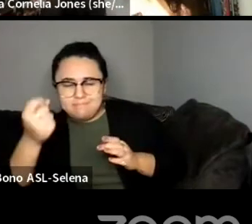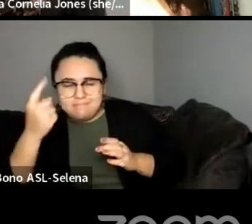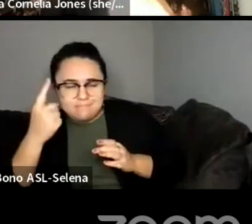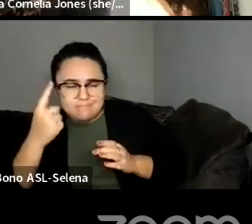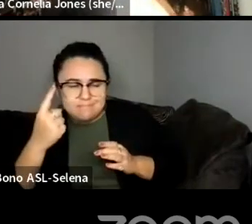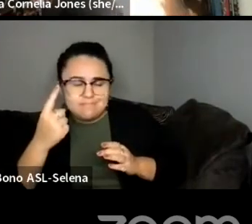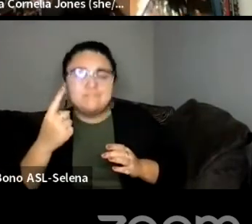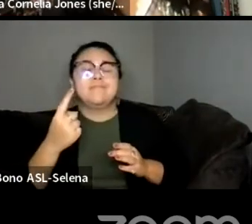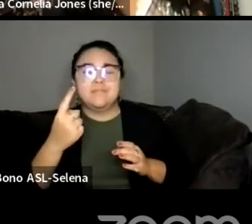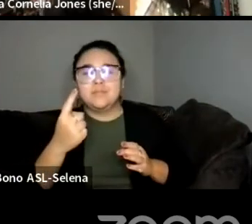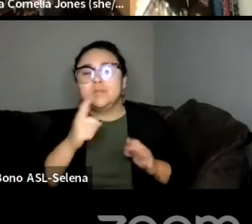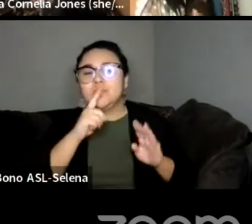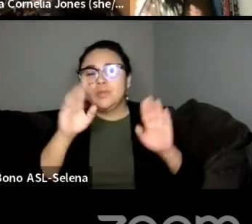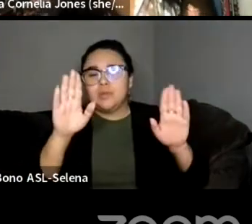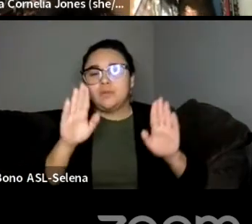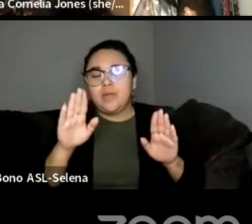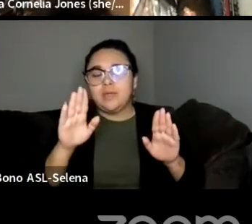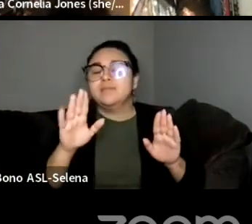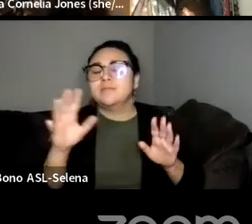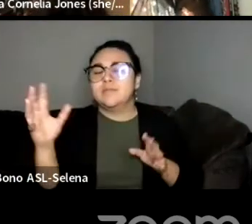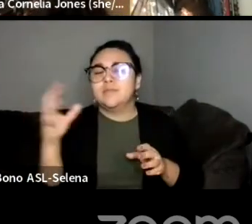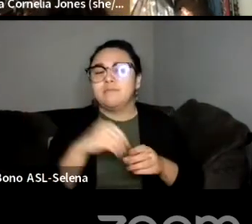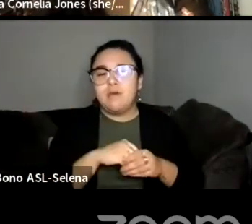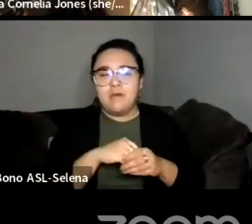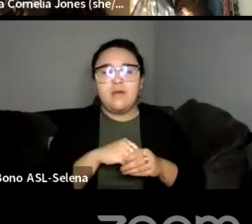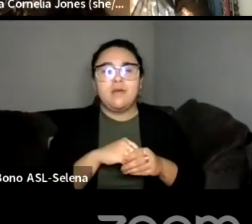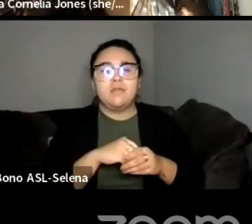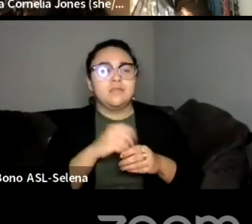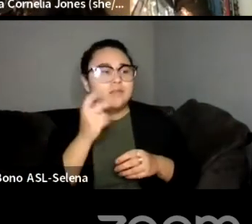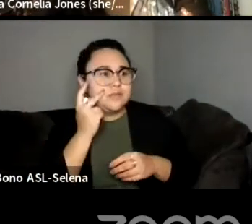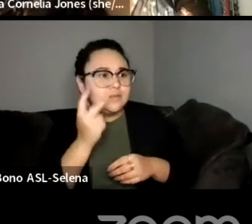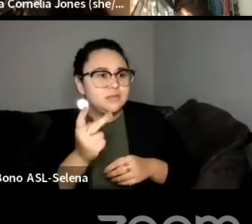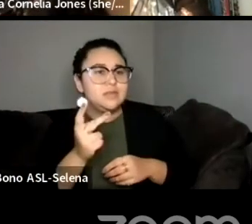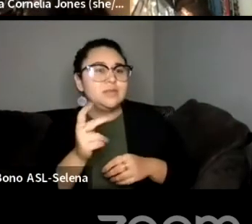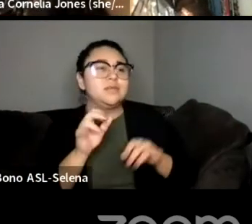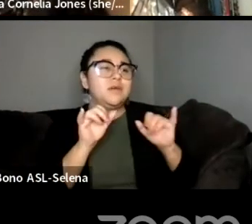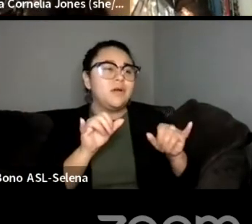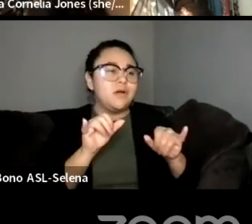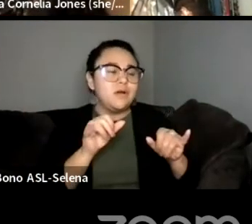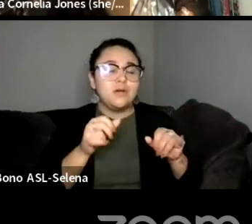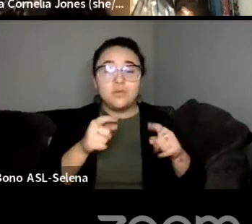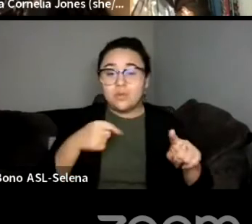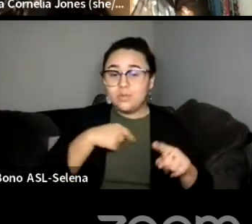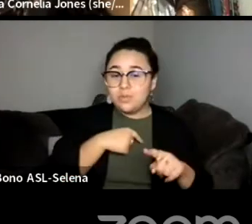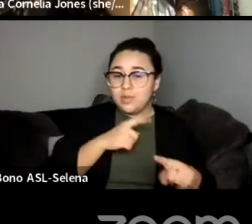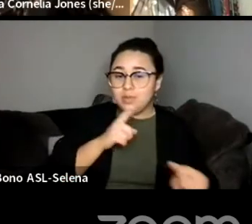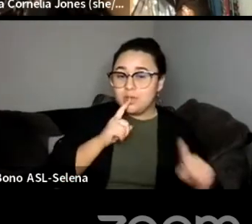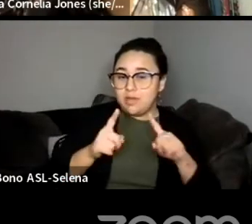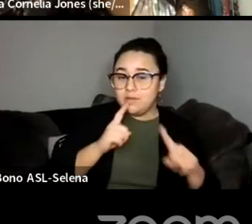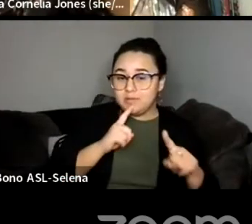really great being able to share that and have those conversations while they were in the room. And so